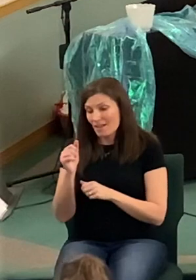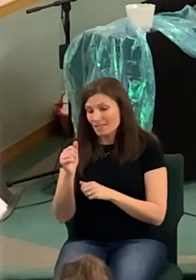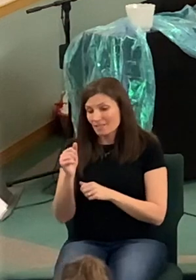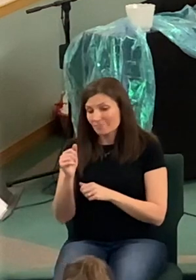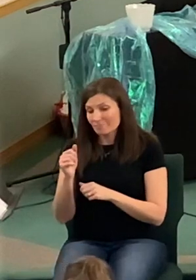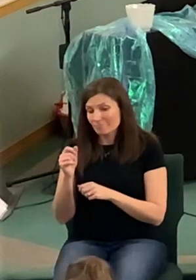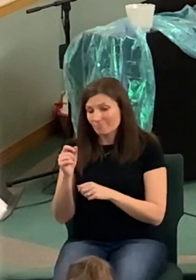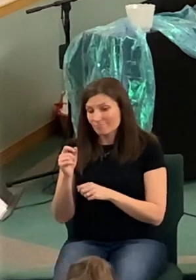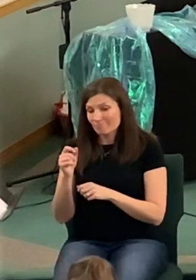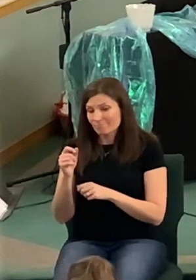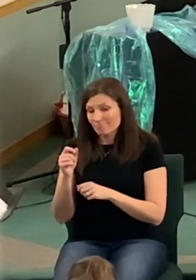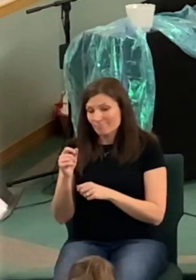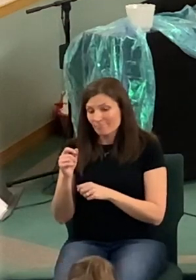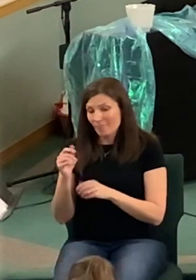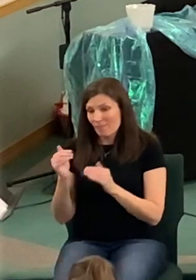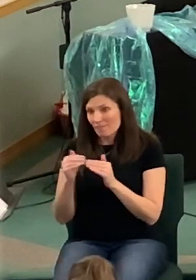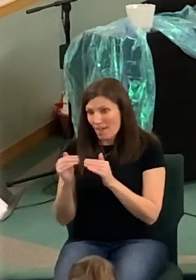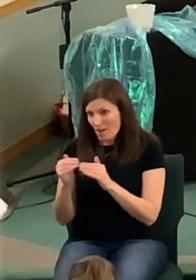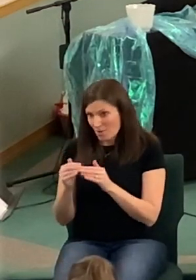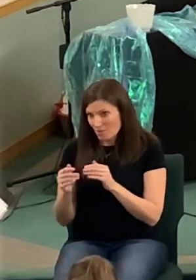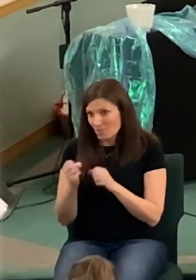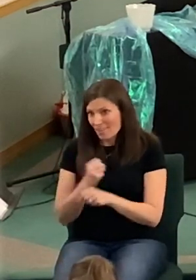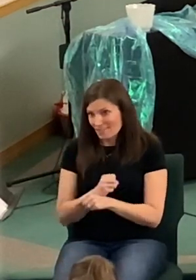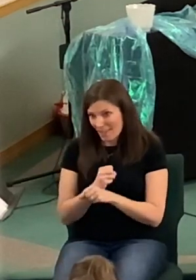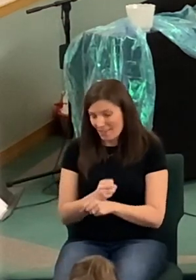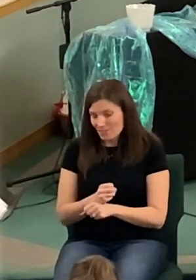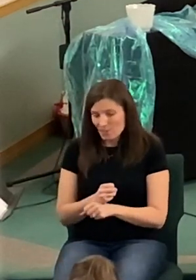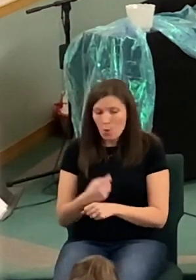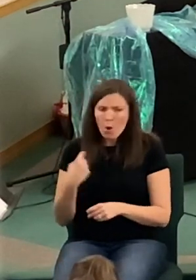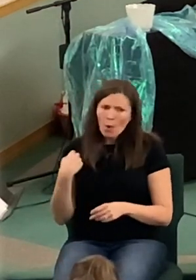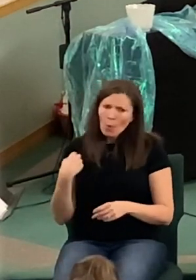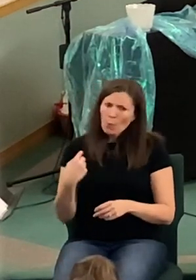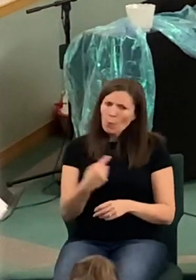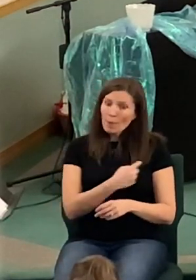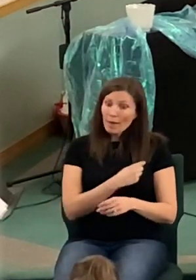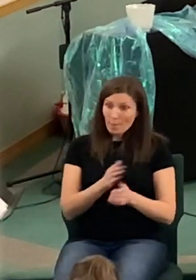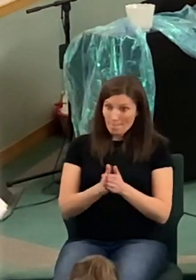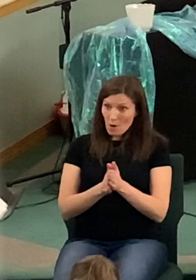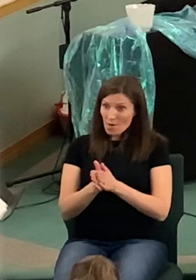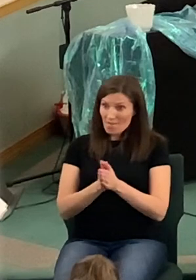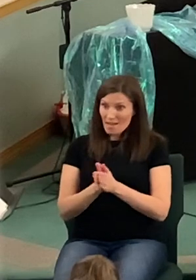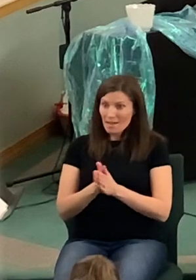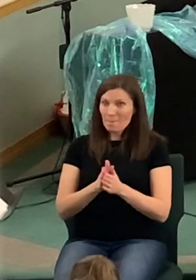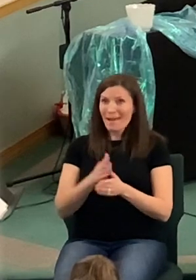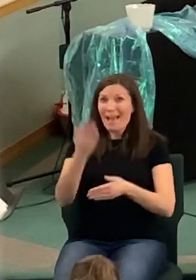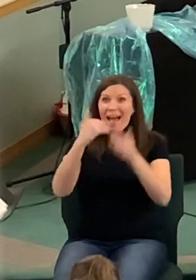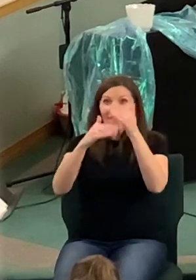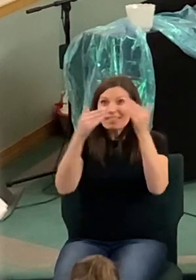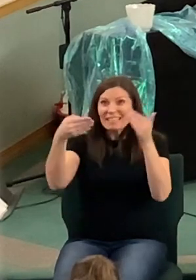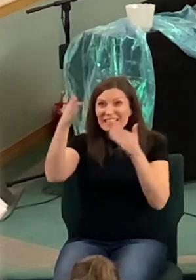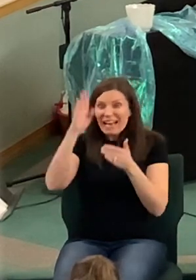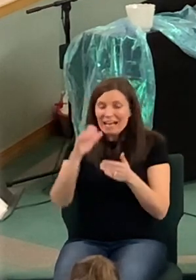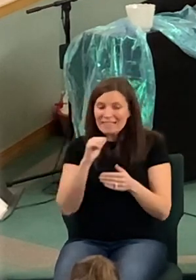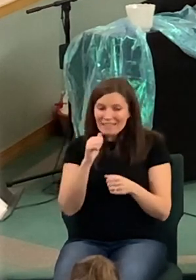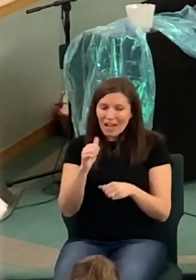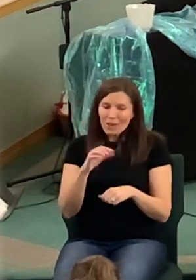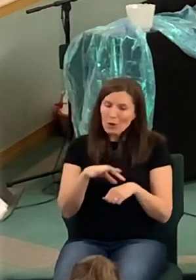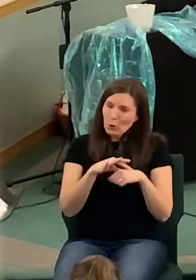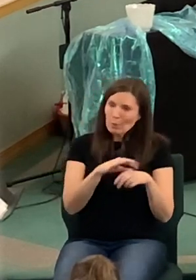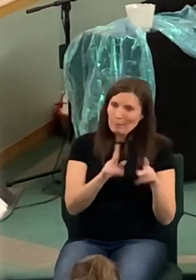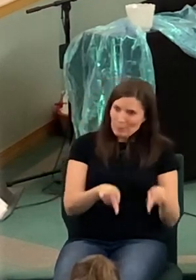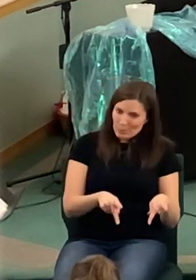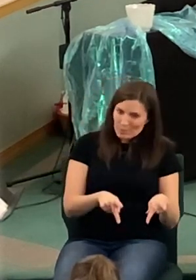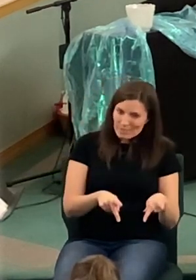See, what we learn here is that we are motivated by a heavenly God, not an earthly person. And we're accountable for our